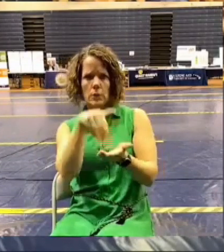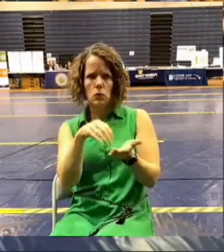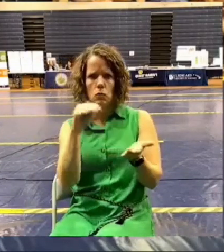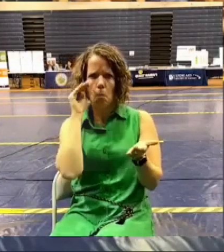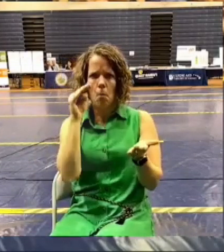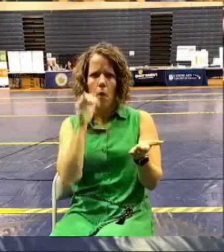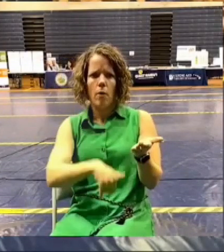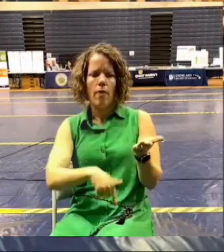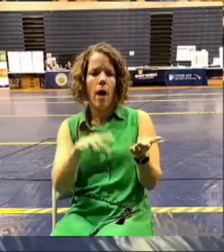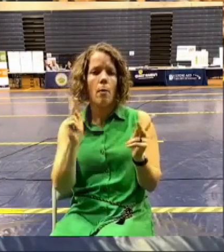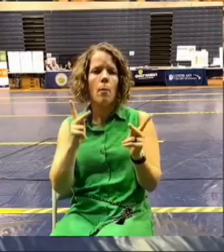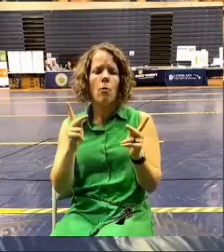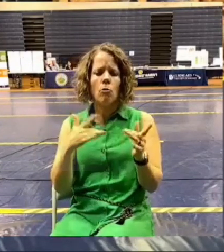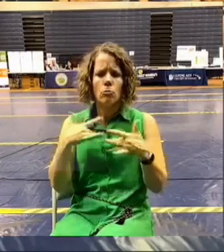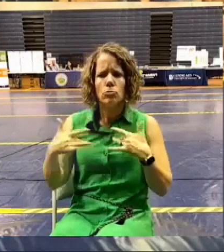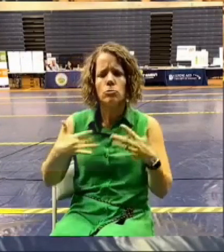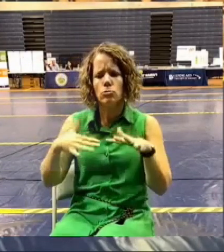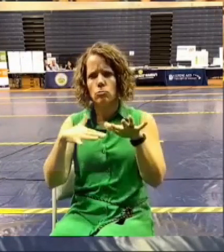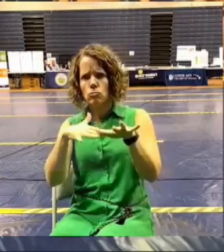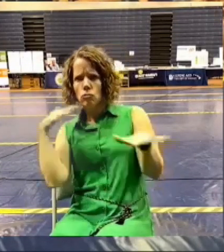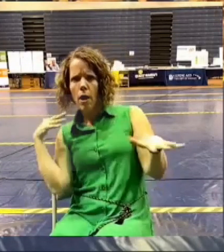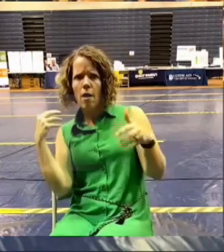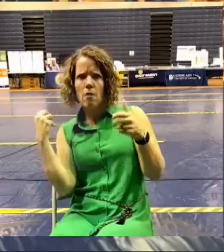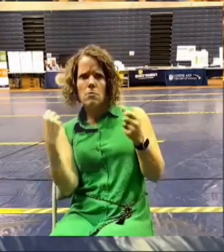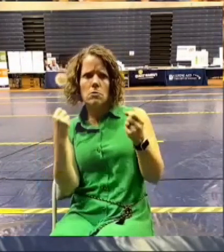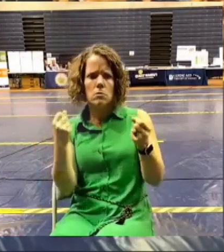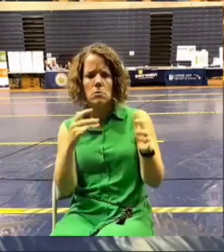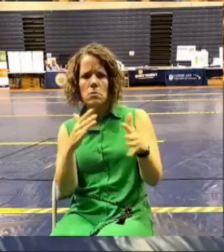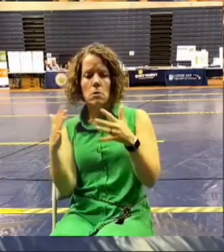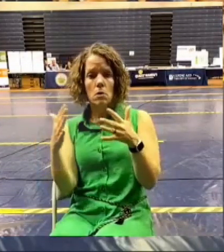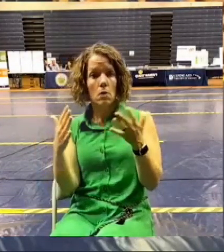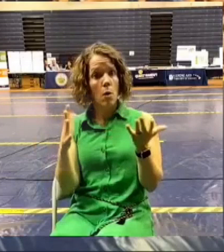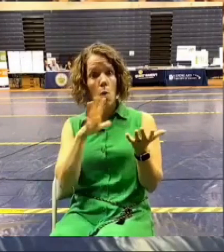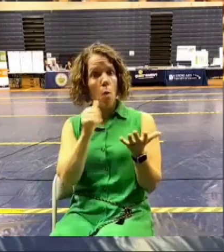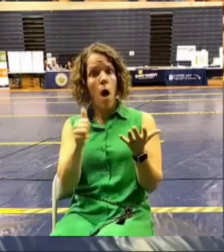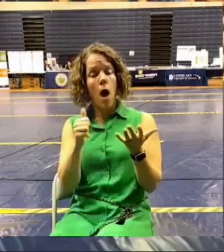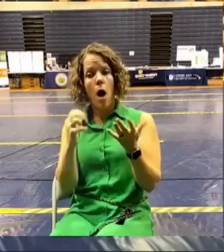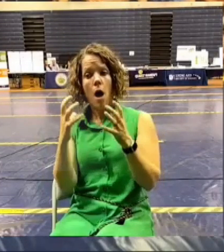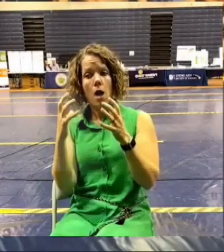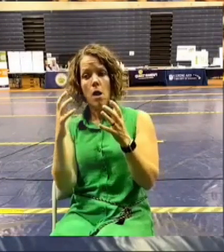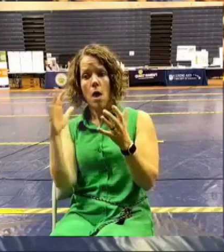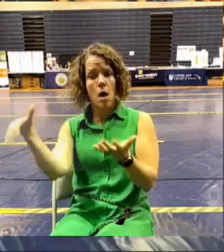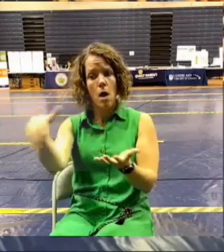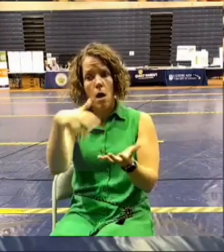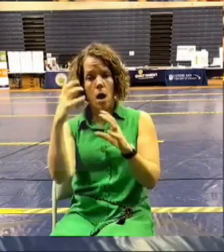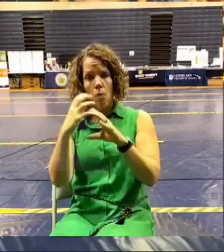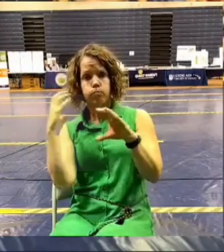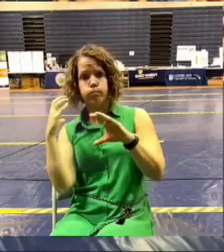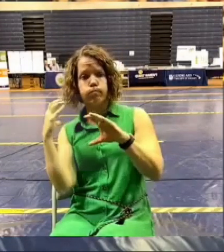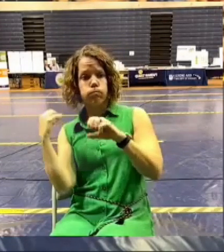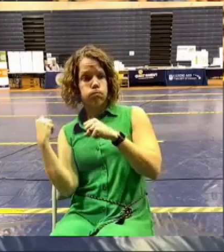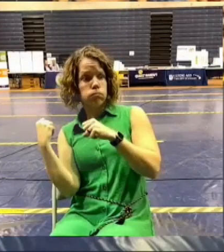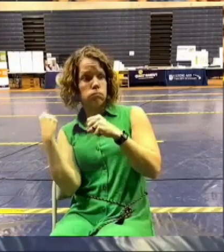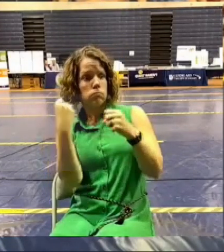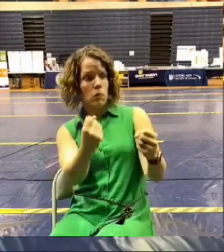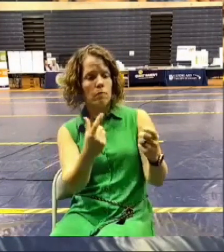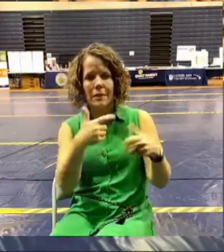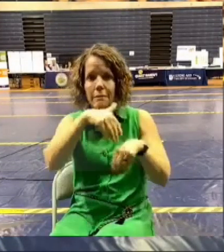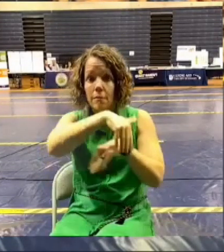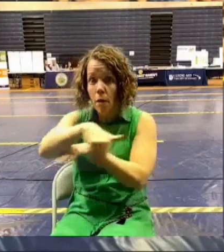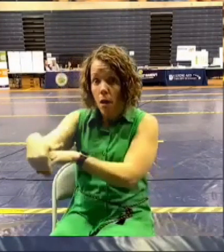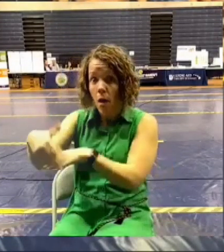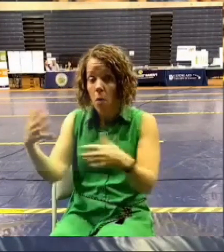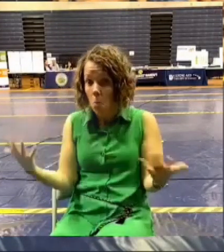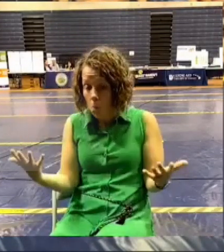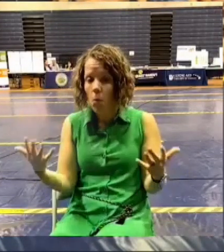people say, well, it's too much traffic. Could you move these at night? So you eminent domain, you do a 45-day temp site